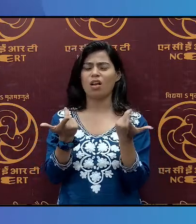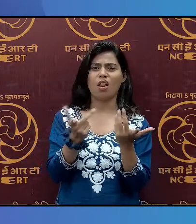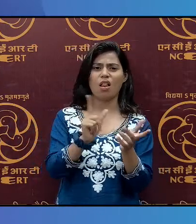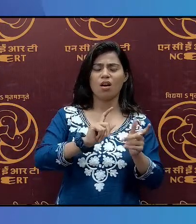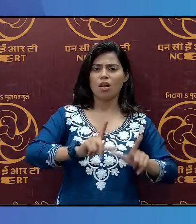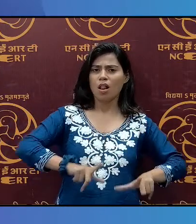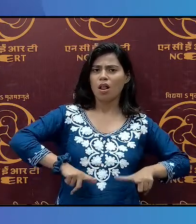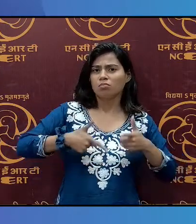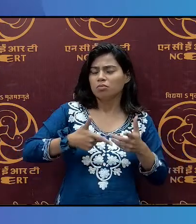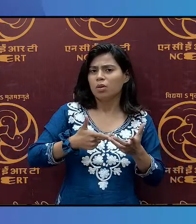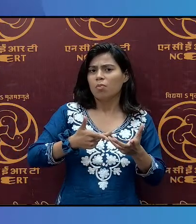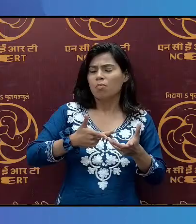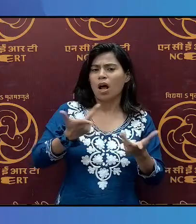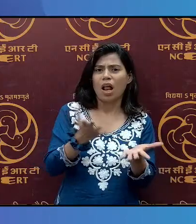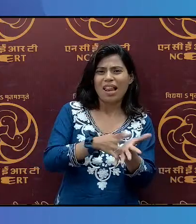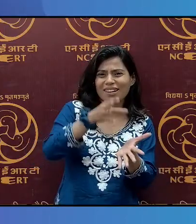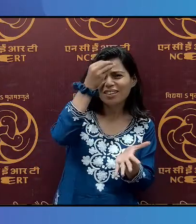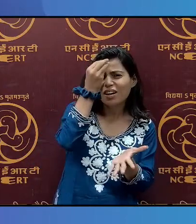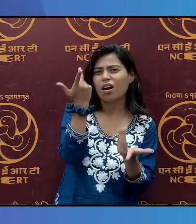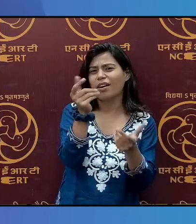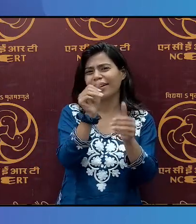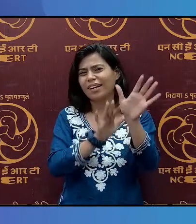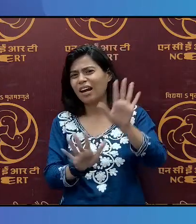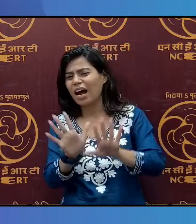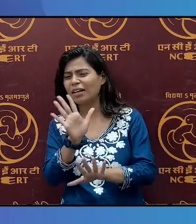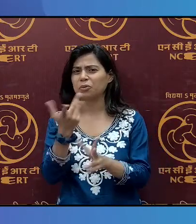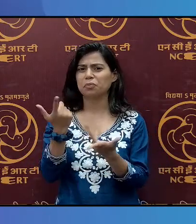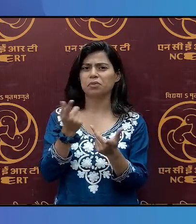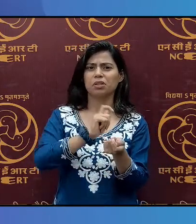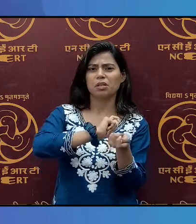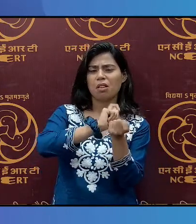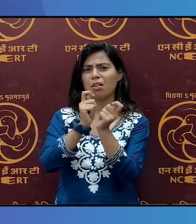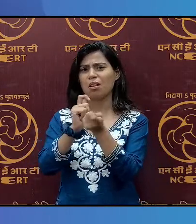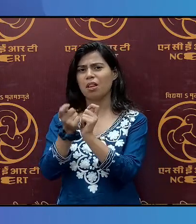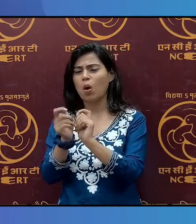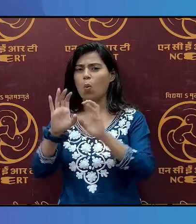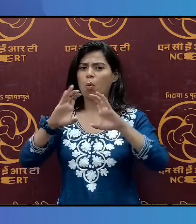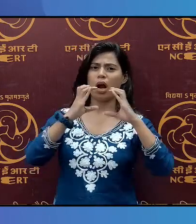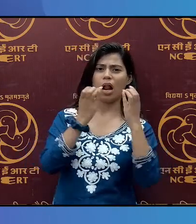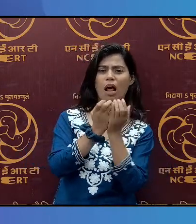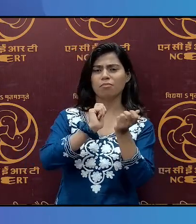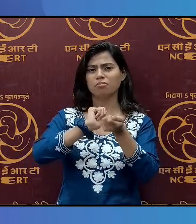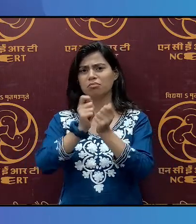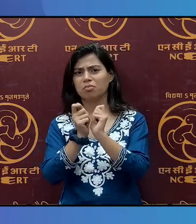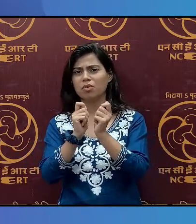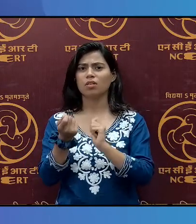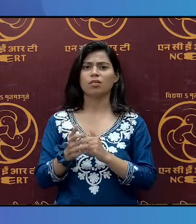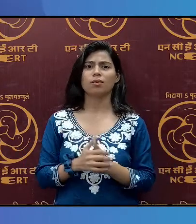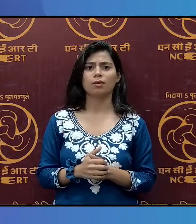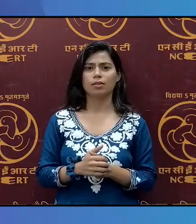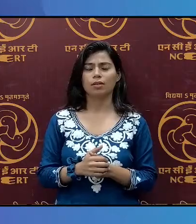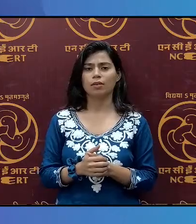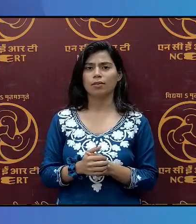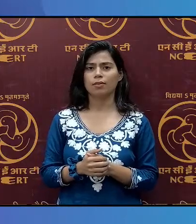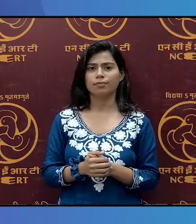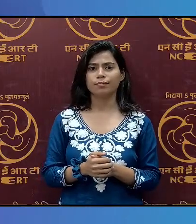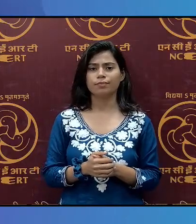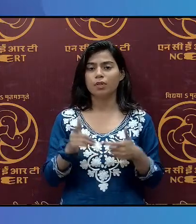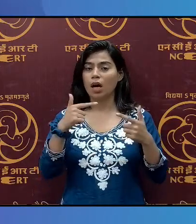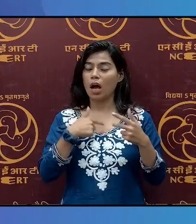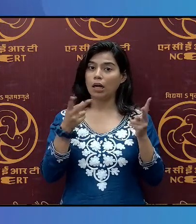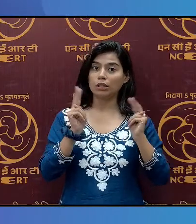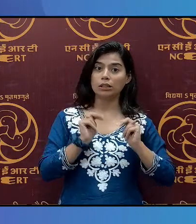learning activities changing in the classroom, even outside the classroom also. It is a dynamic process that is happening. So I need